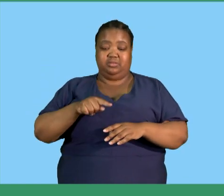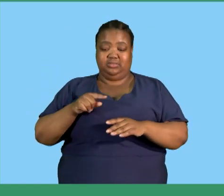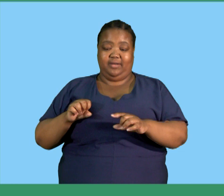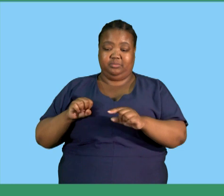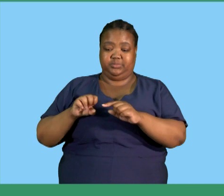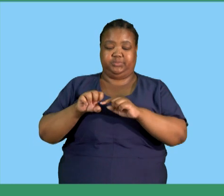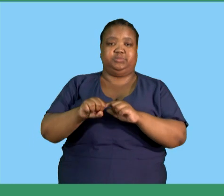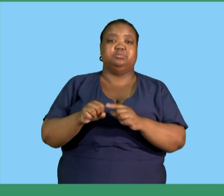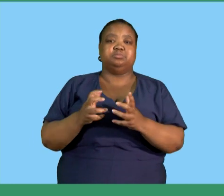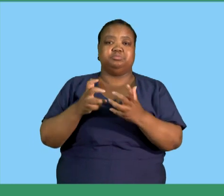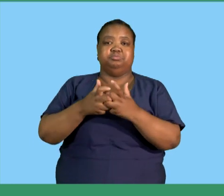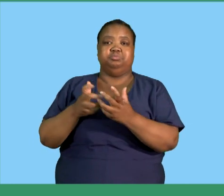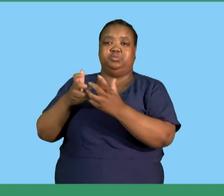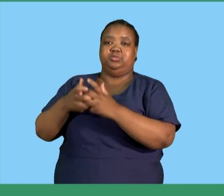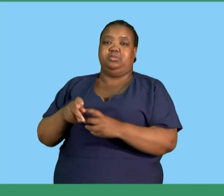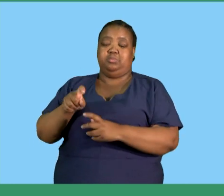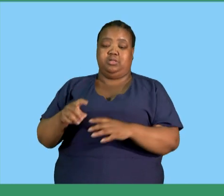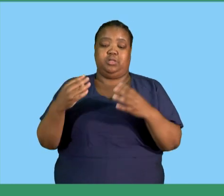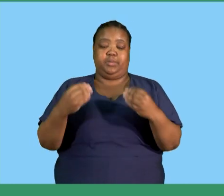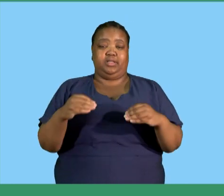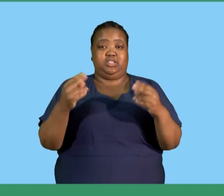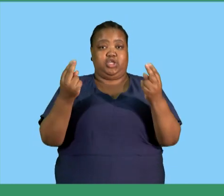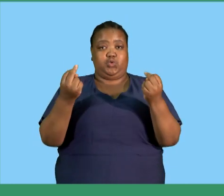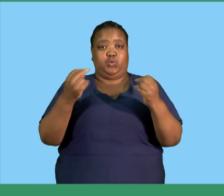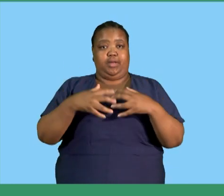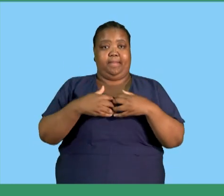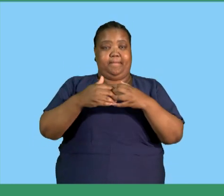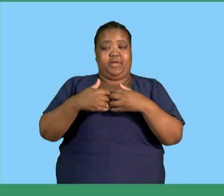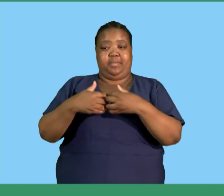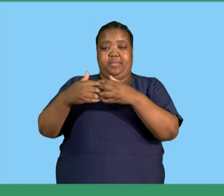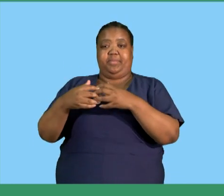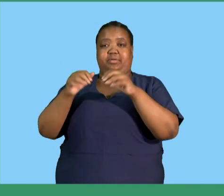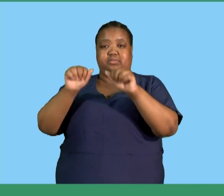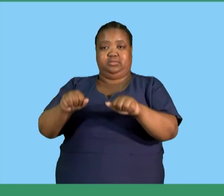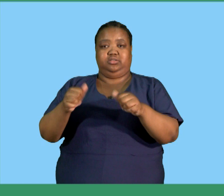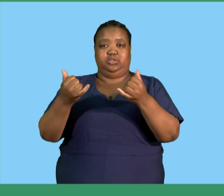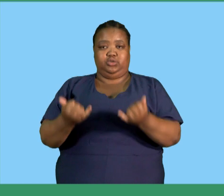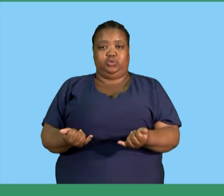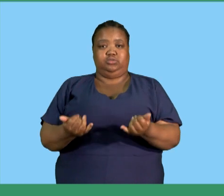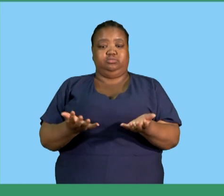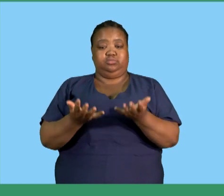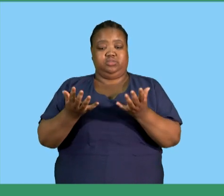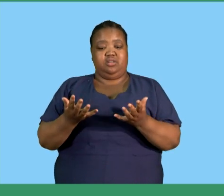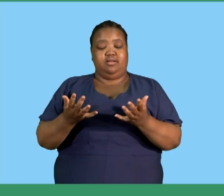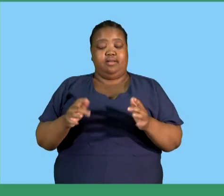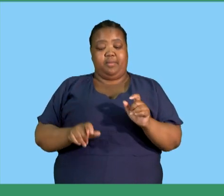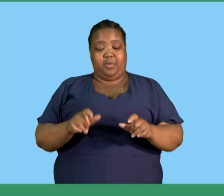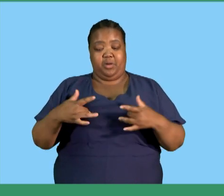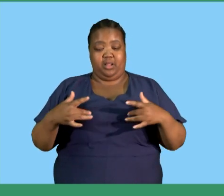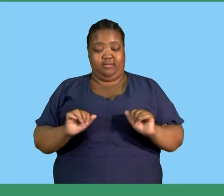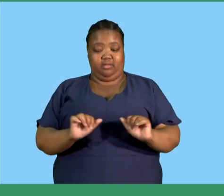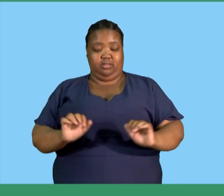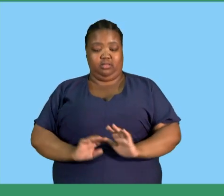The business develops new inventions which improves the general standard of living of the